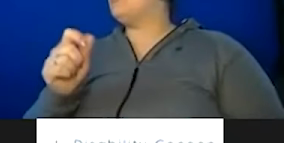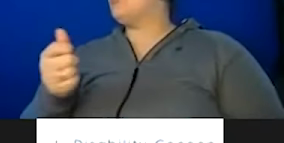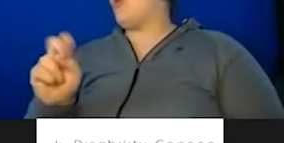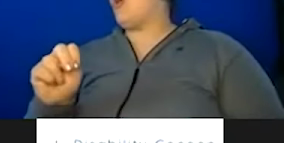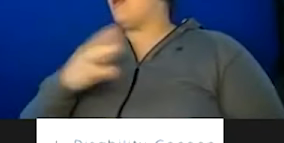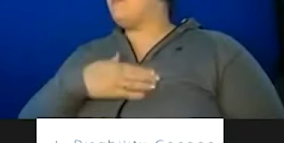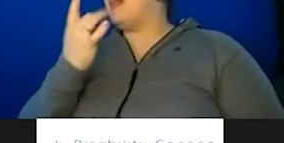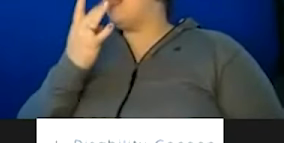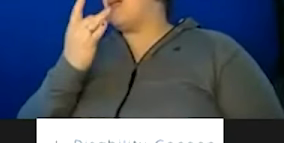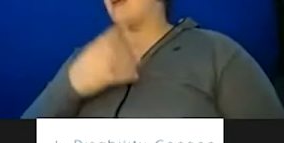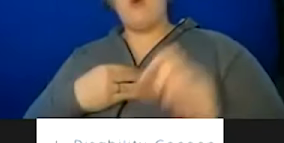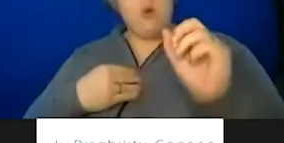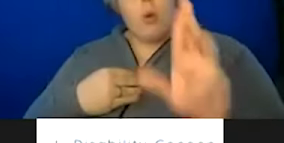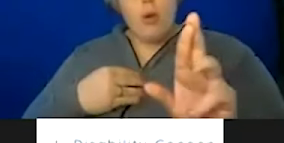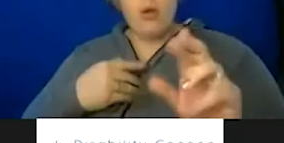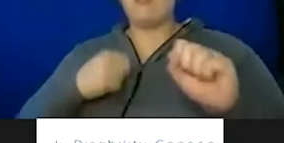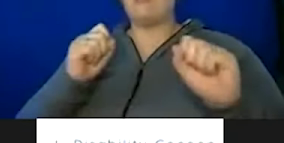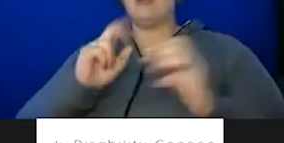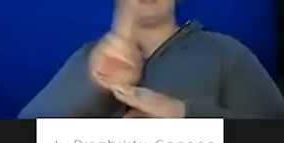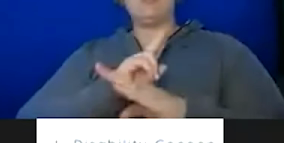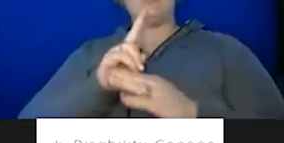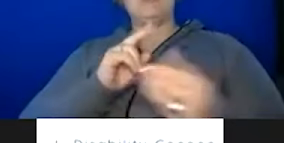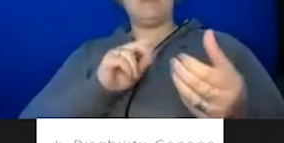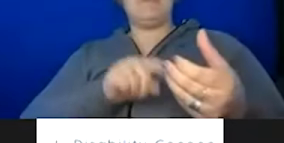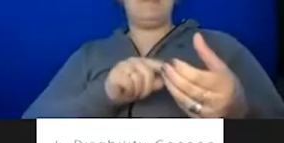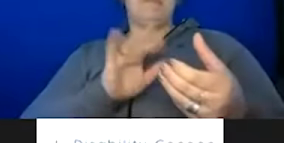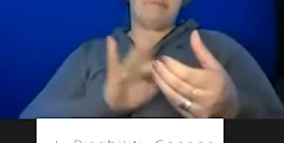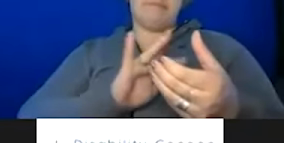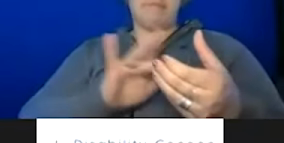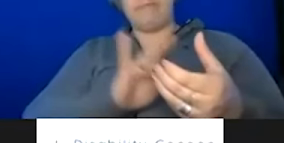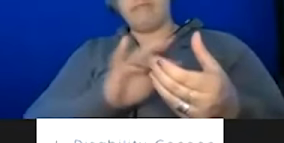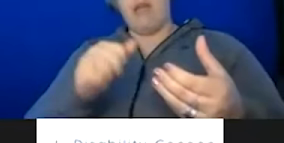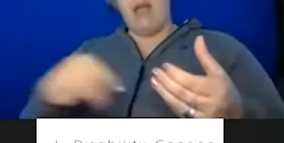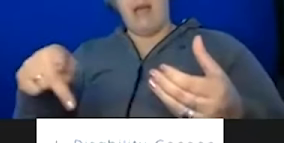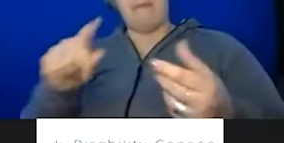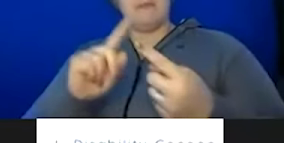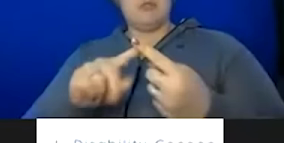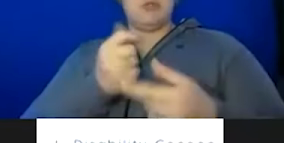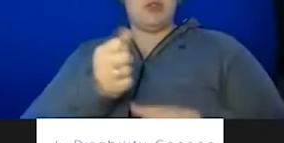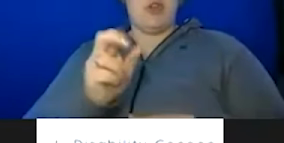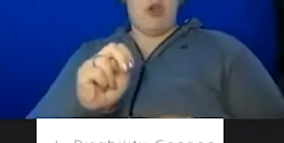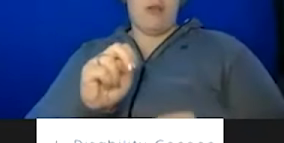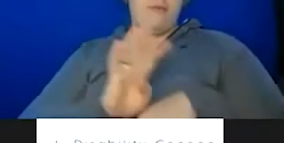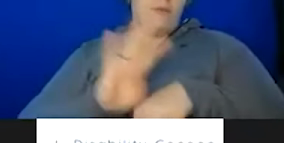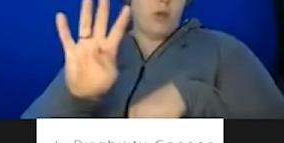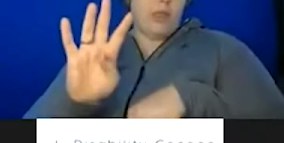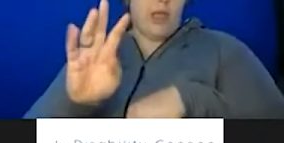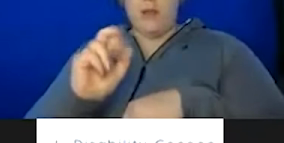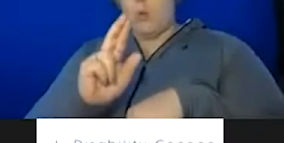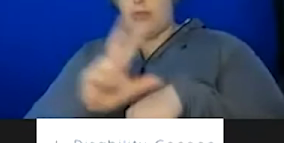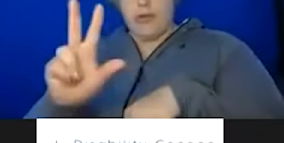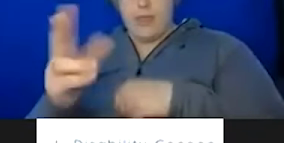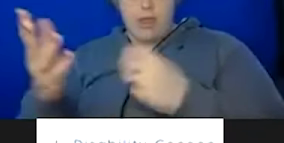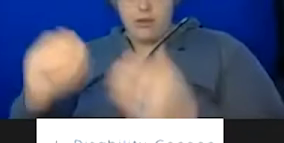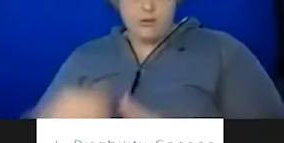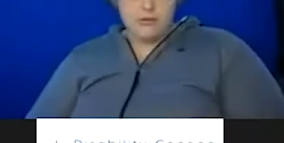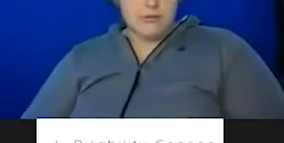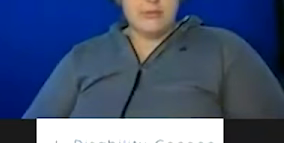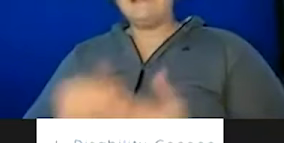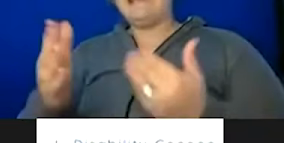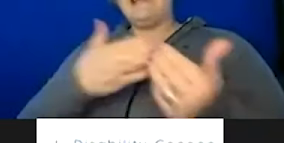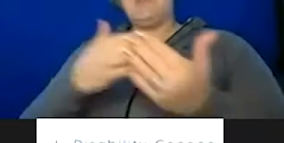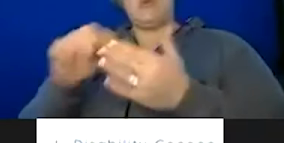able to go in and just manually turn on the lamp, as Richard showed you earlier today. So you can, even though you have a schedule set up, you can